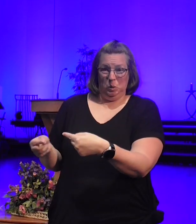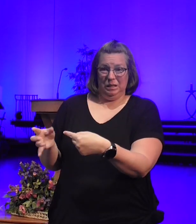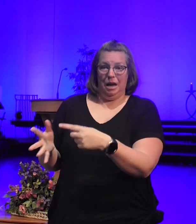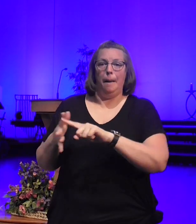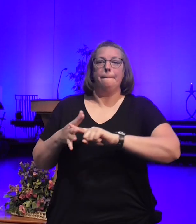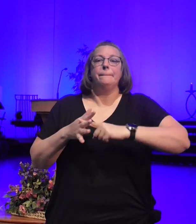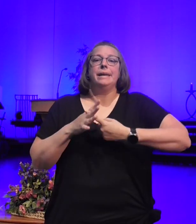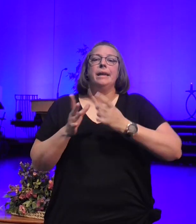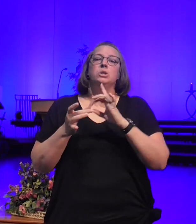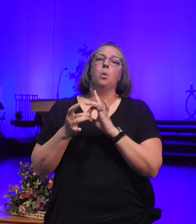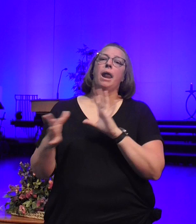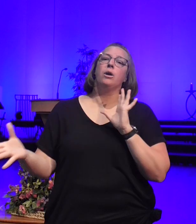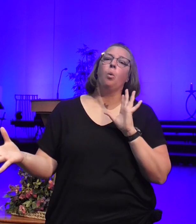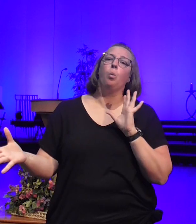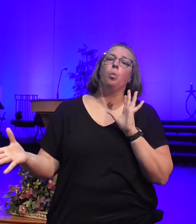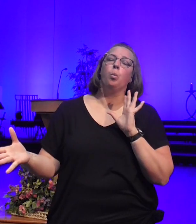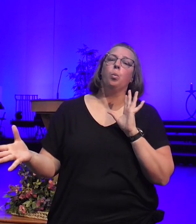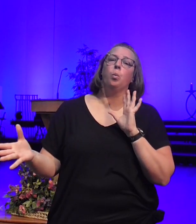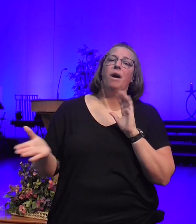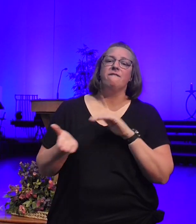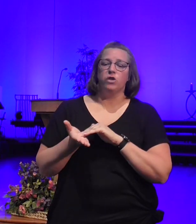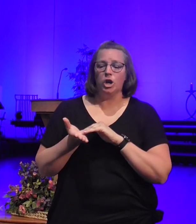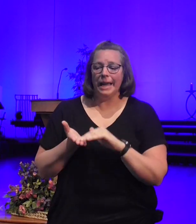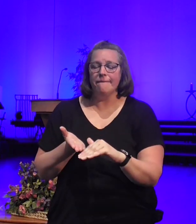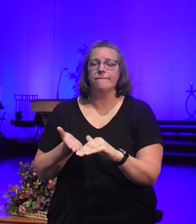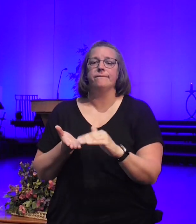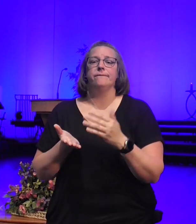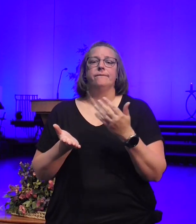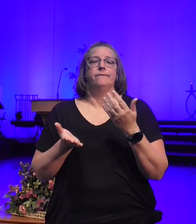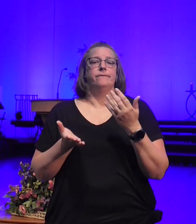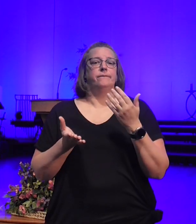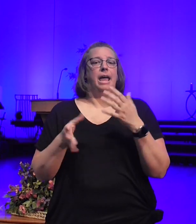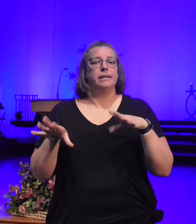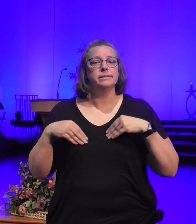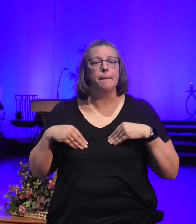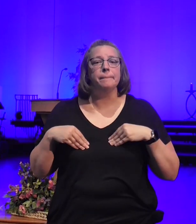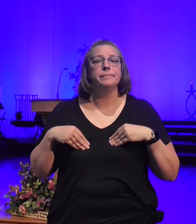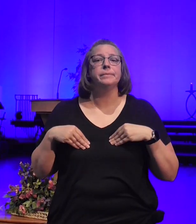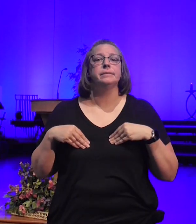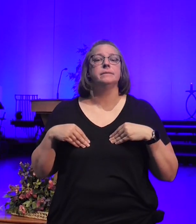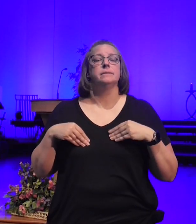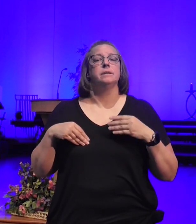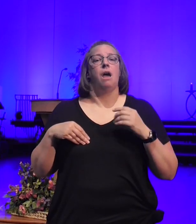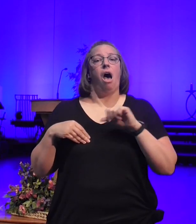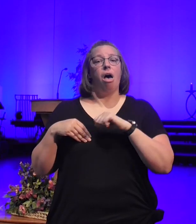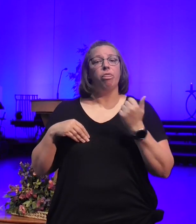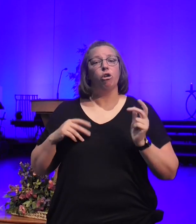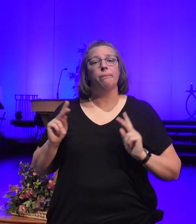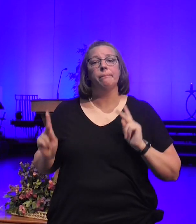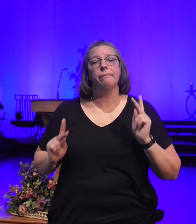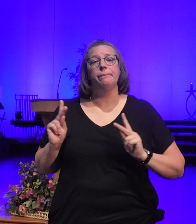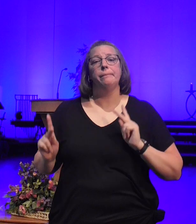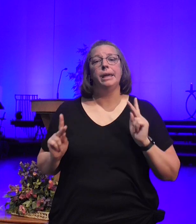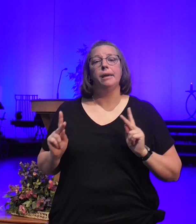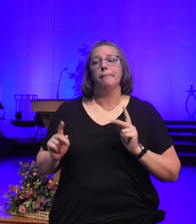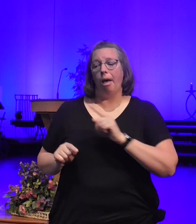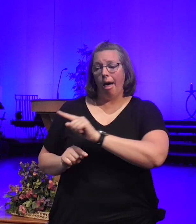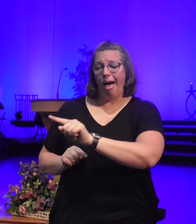begin to let go and forgive and accept that other people may have had